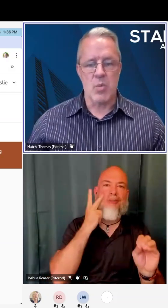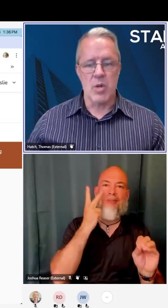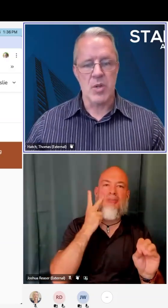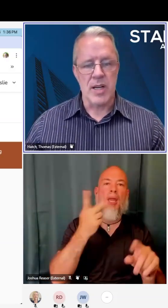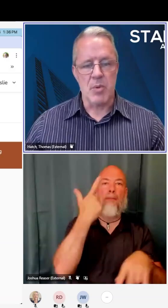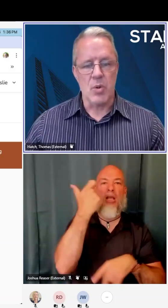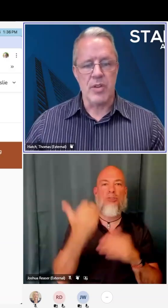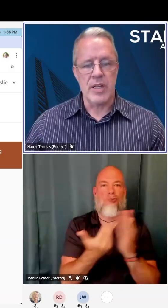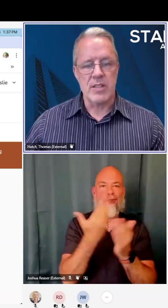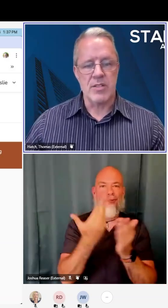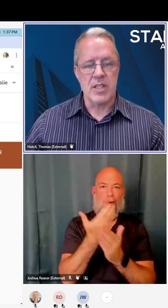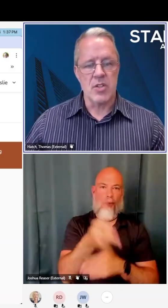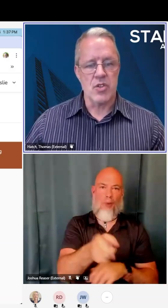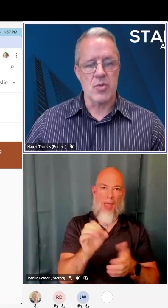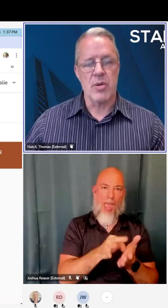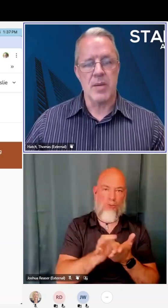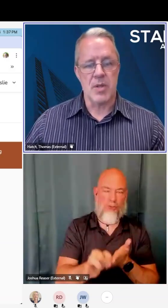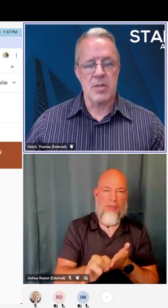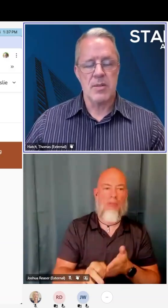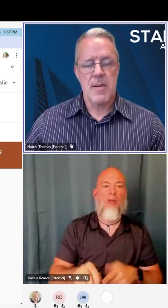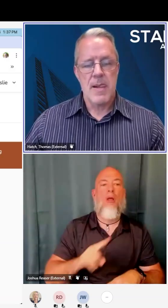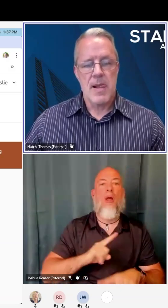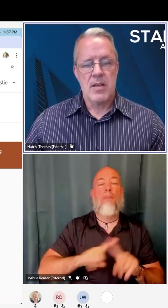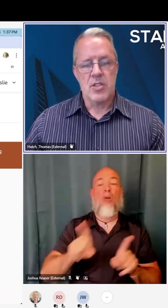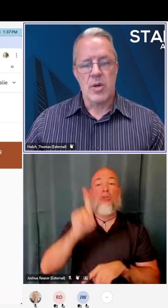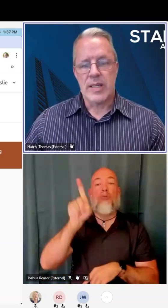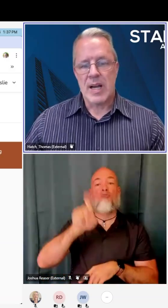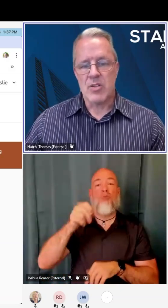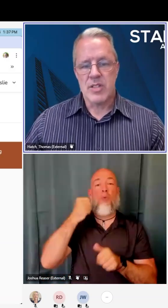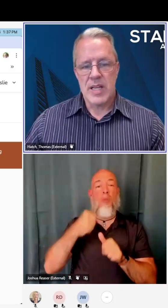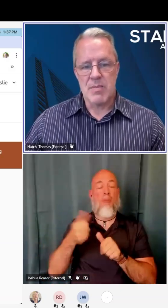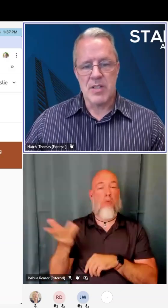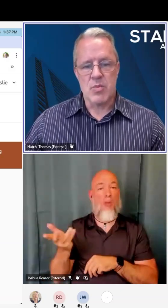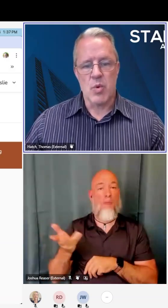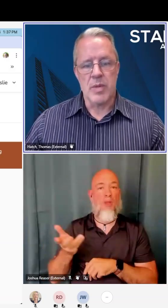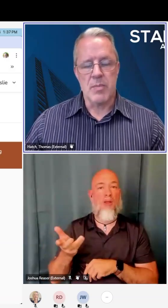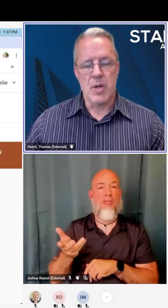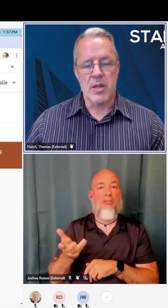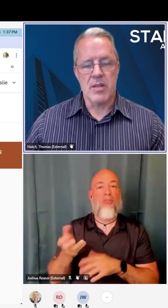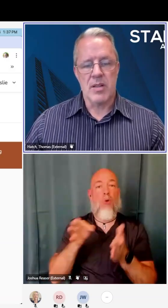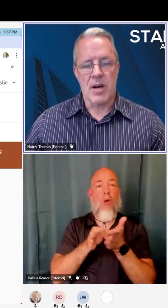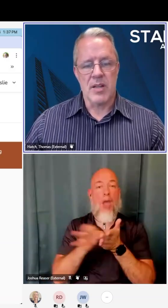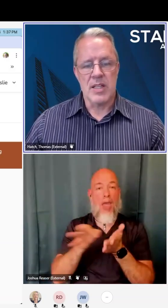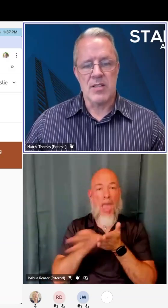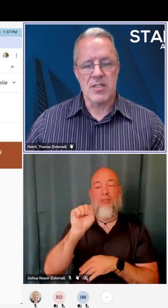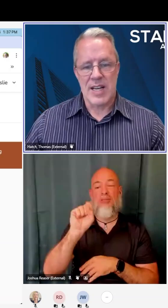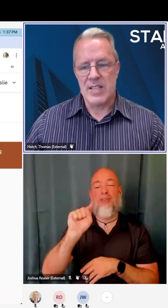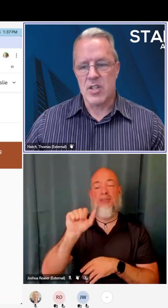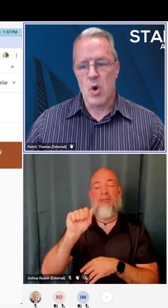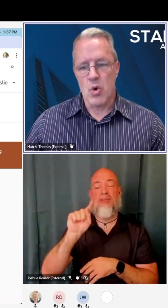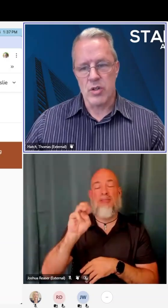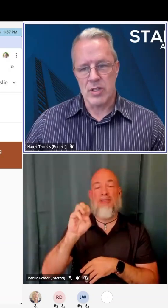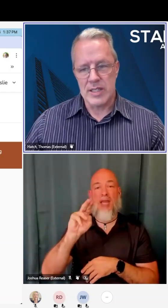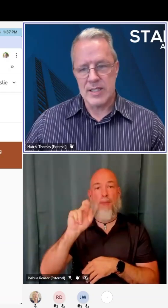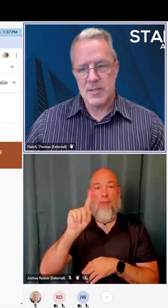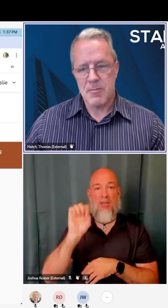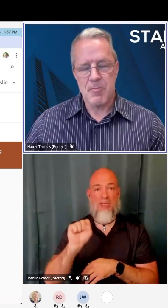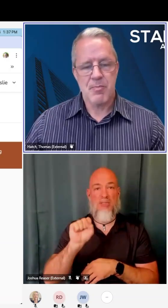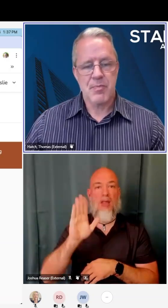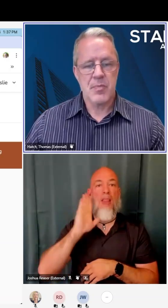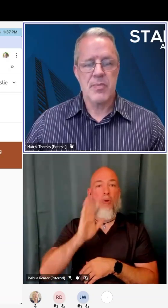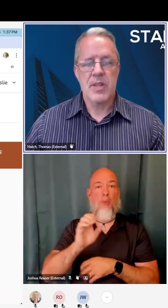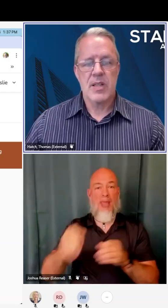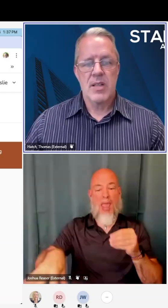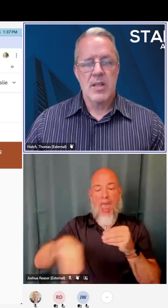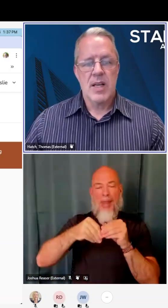I will tell you a couple things that you should remember. So account statements will be put on the site quarterly.